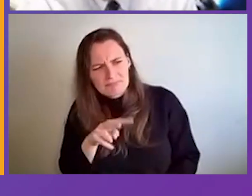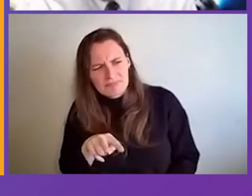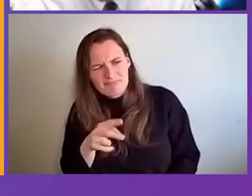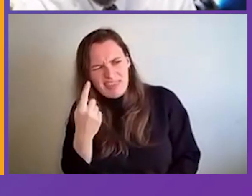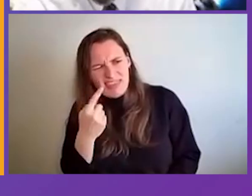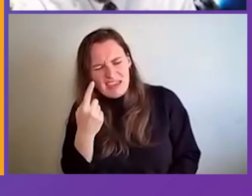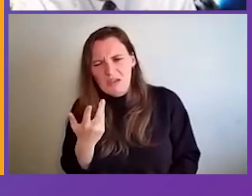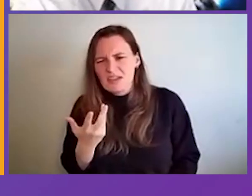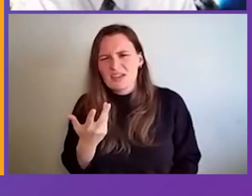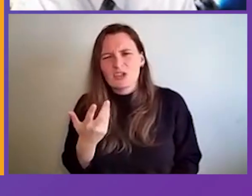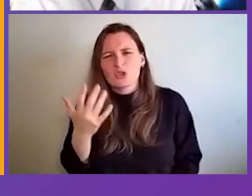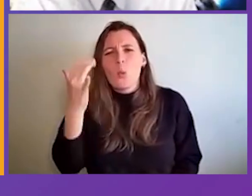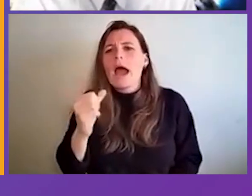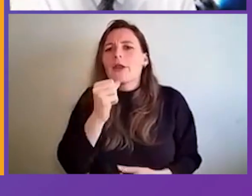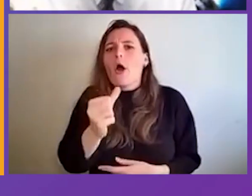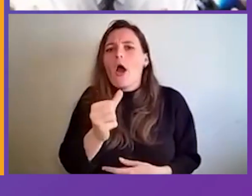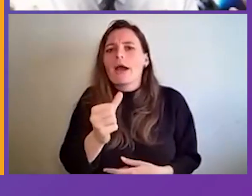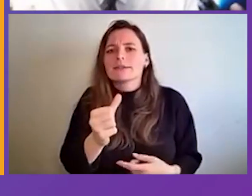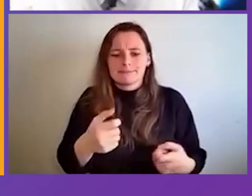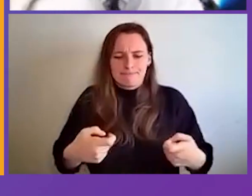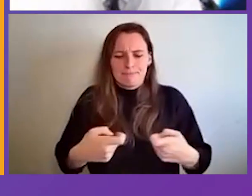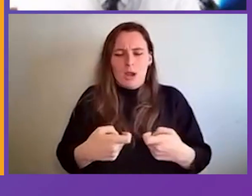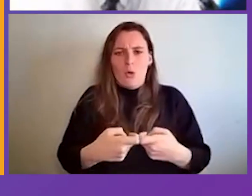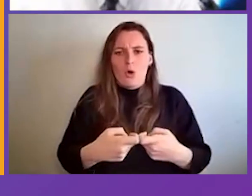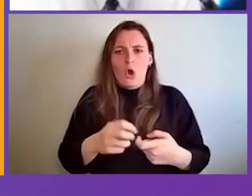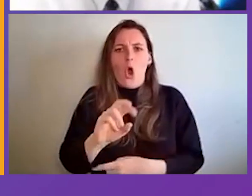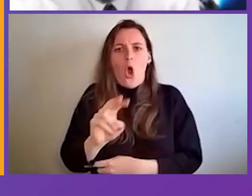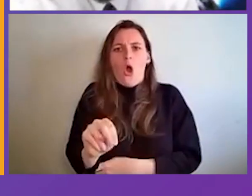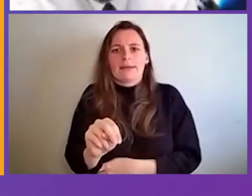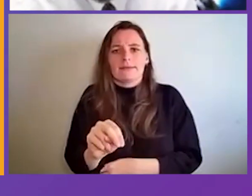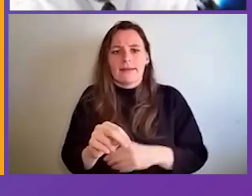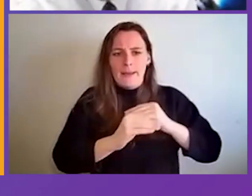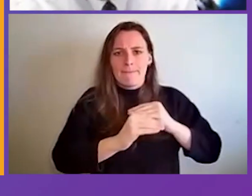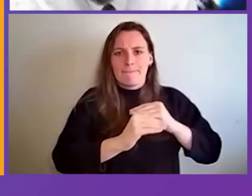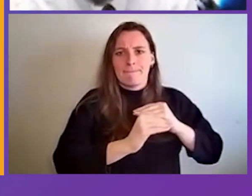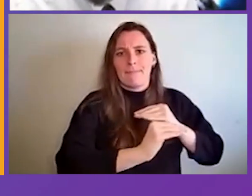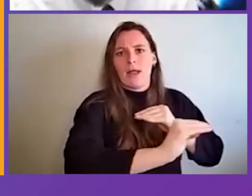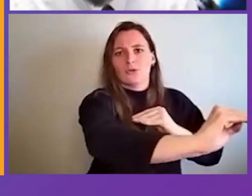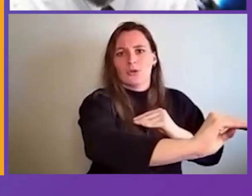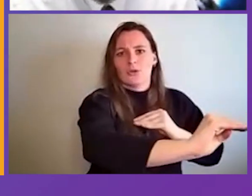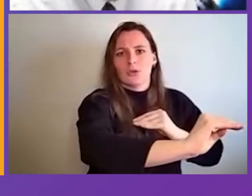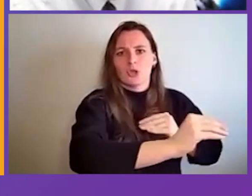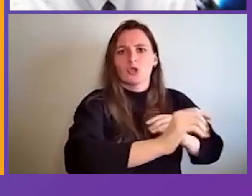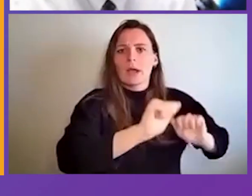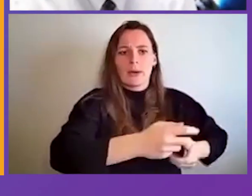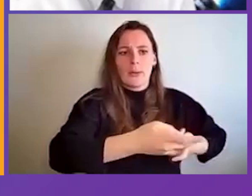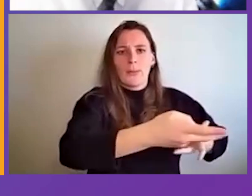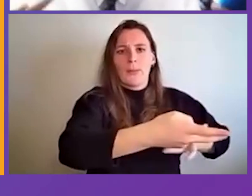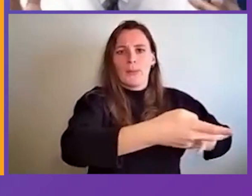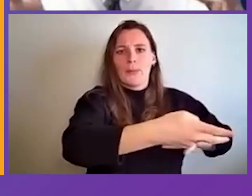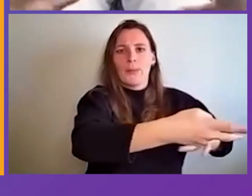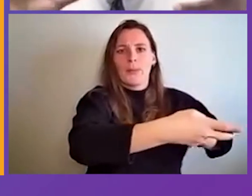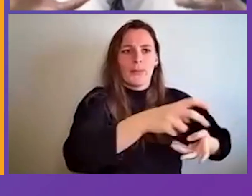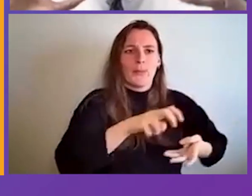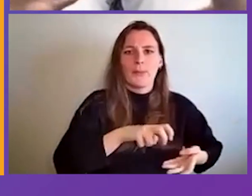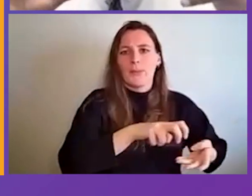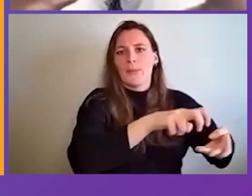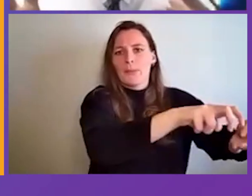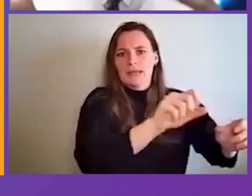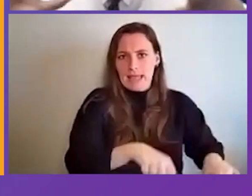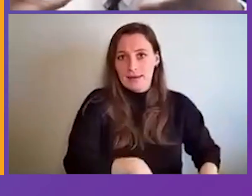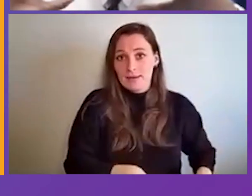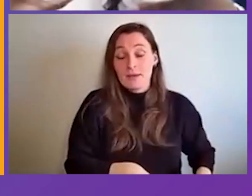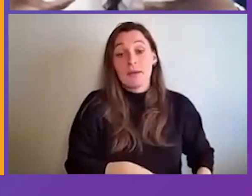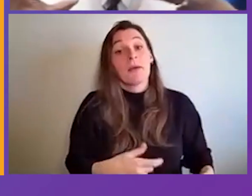the belt to drive the wheelchair up the belt? The challenge is that, as I mentioned, some of these